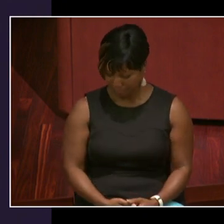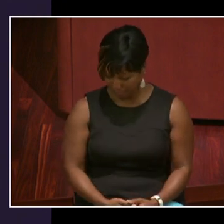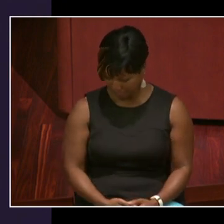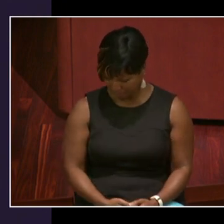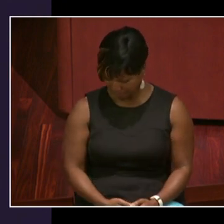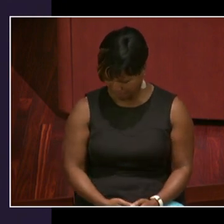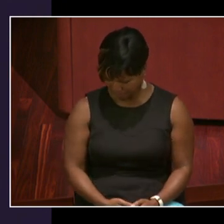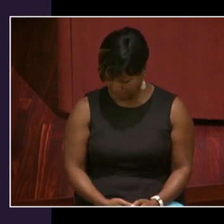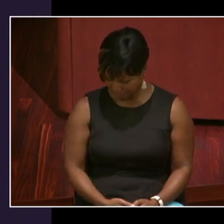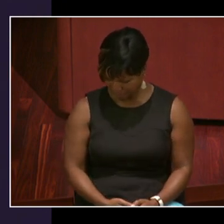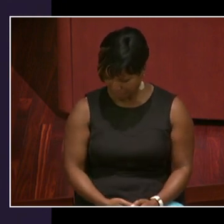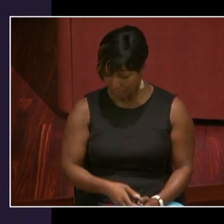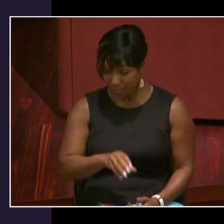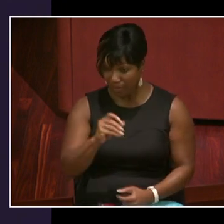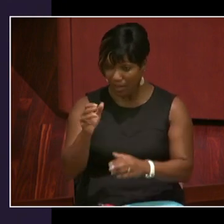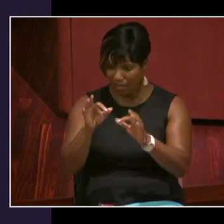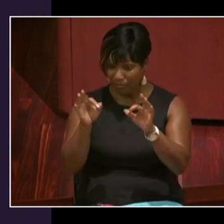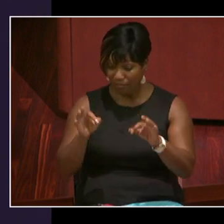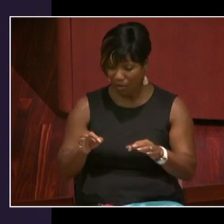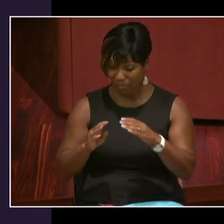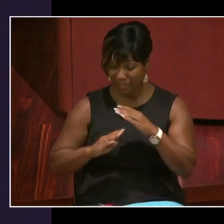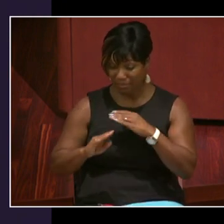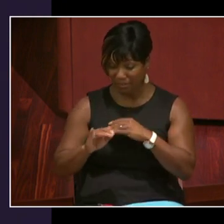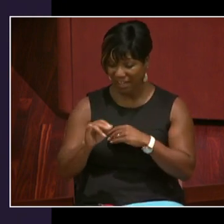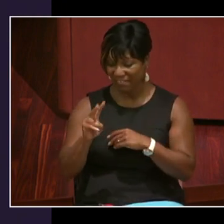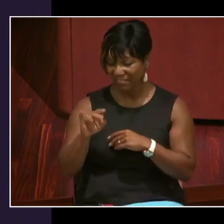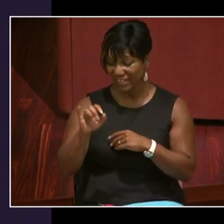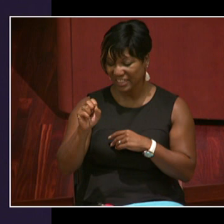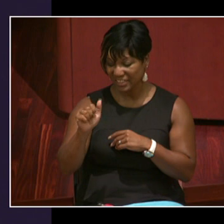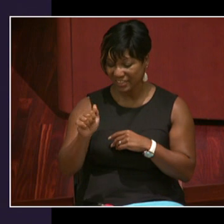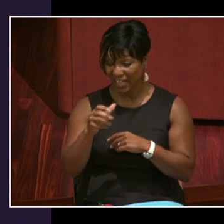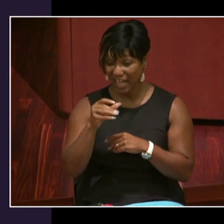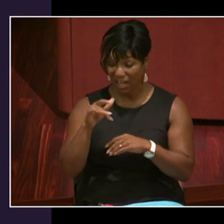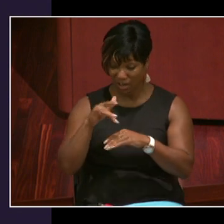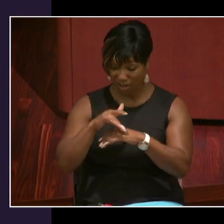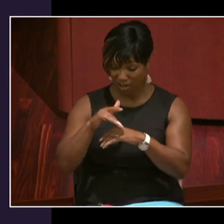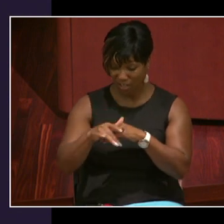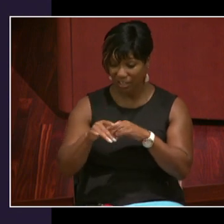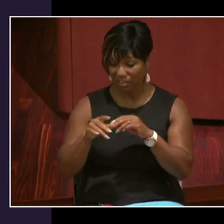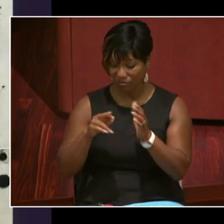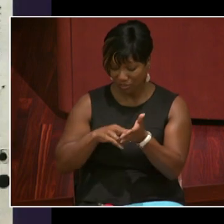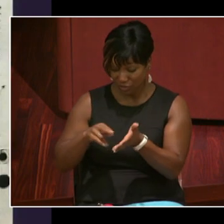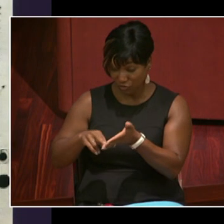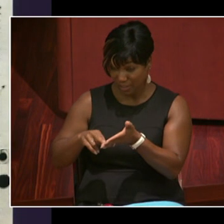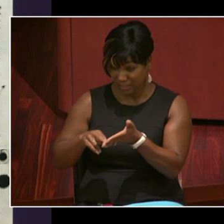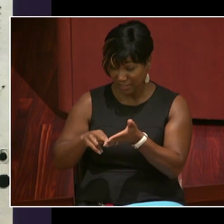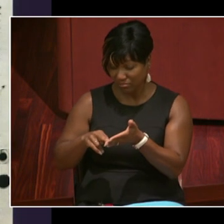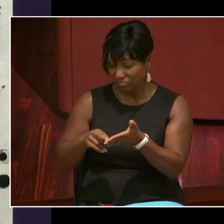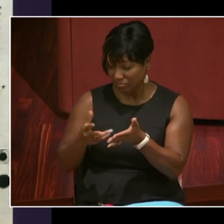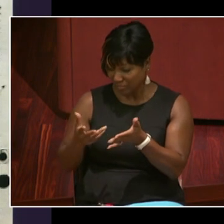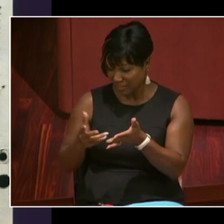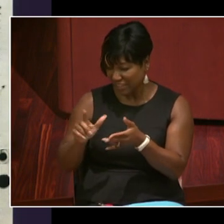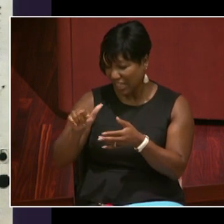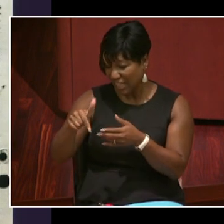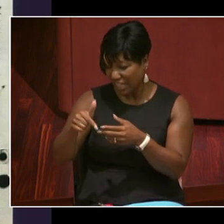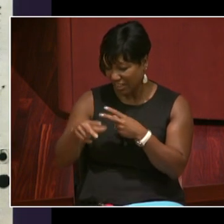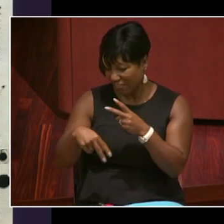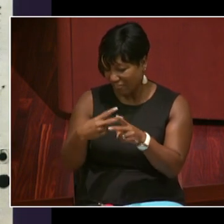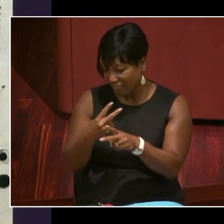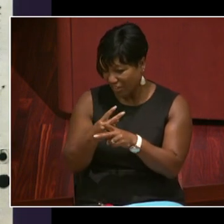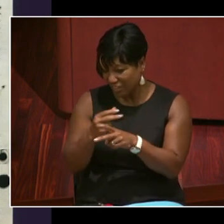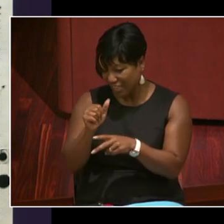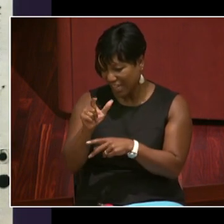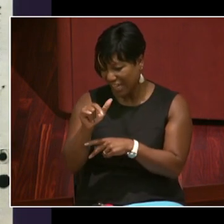Another form that shows up is the immigration visa and alien registration. This is a kind of later version of the